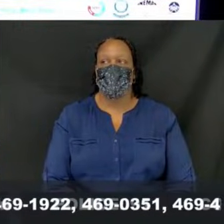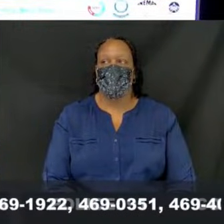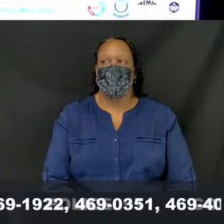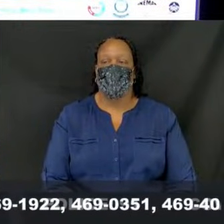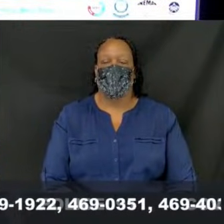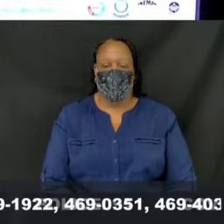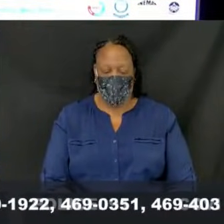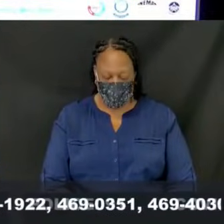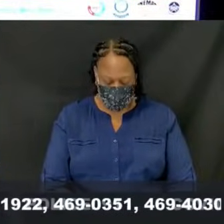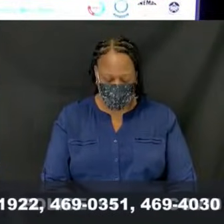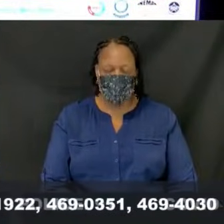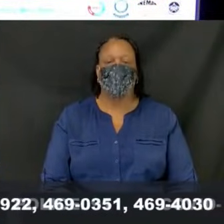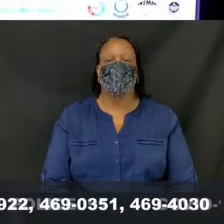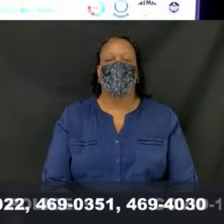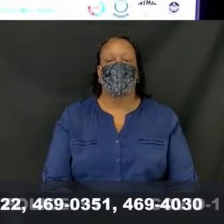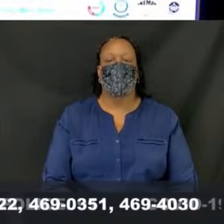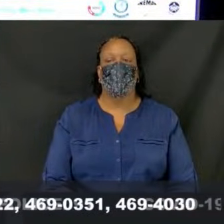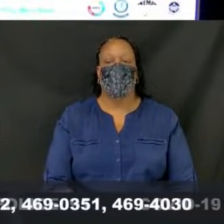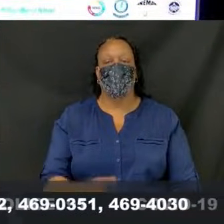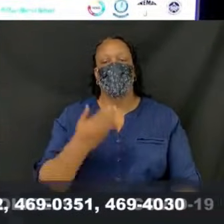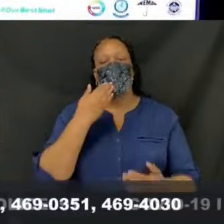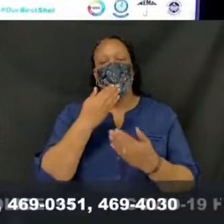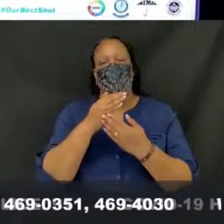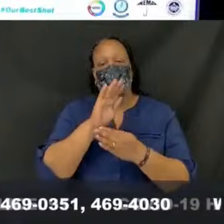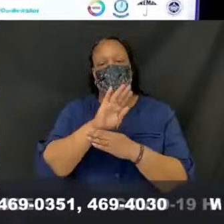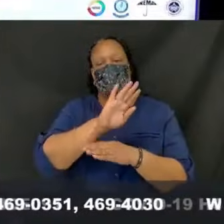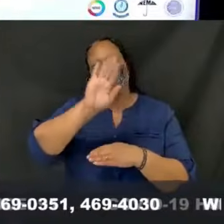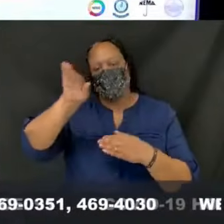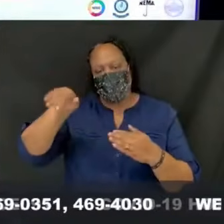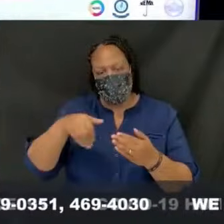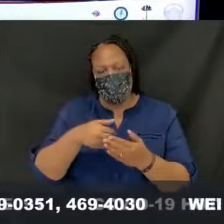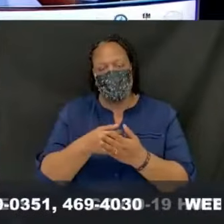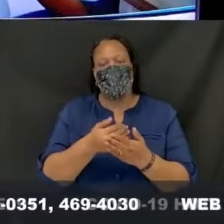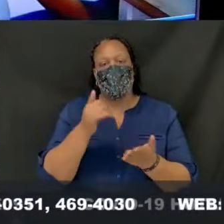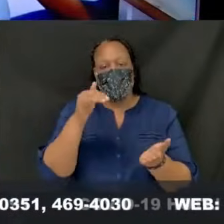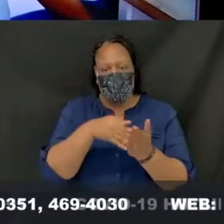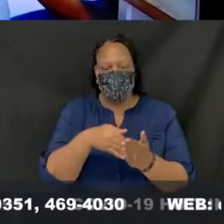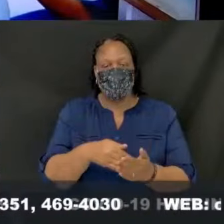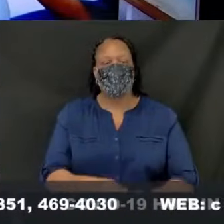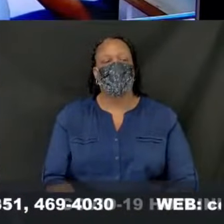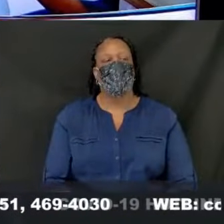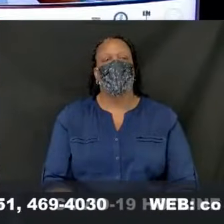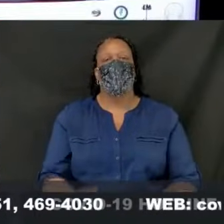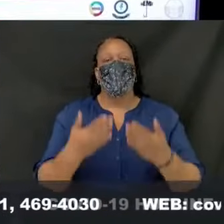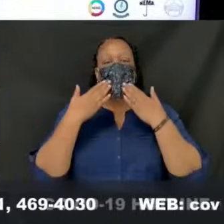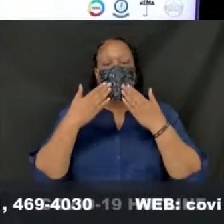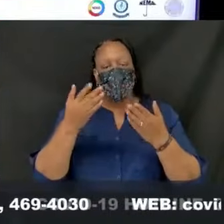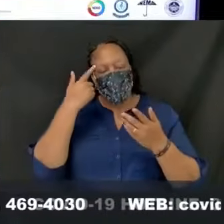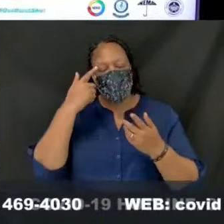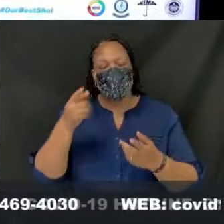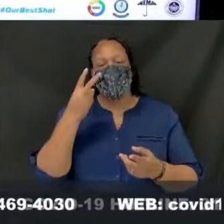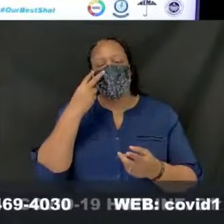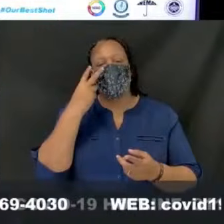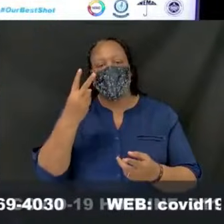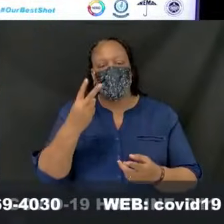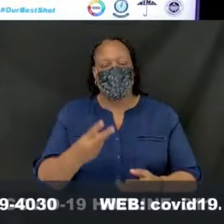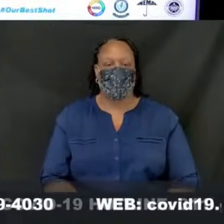all various means. Thank you for joining us again on another NEOC